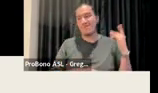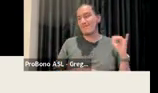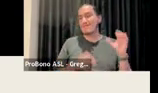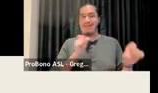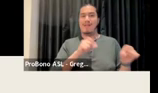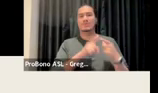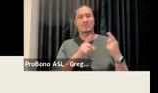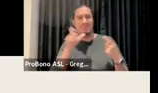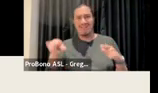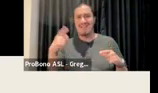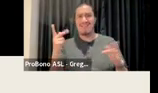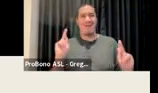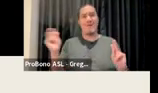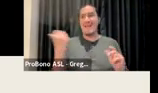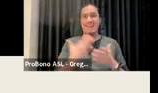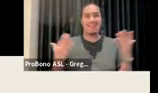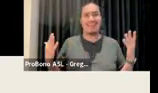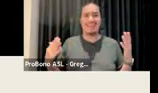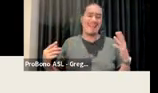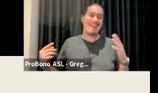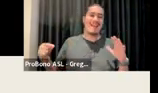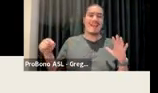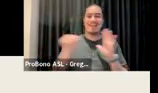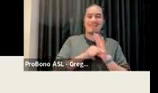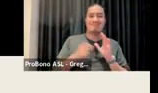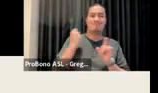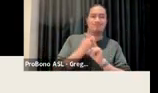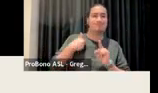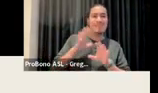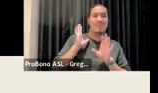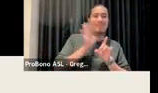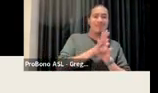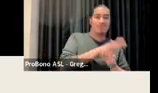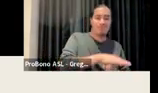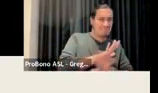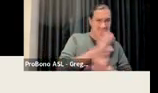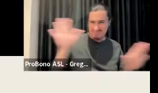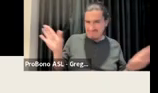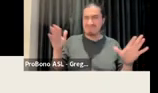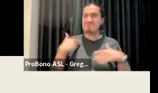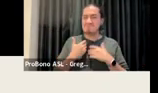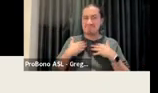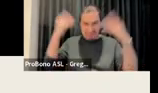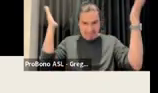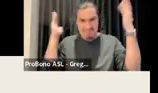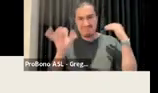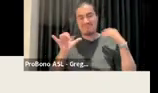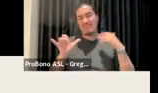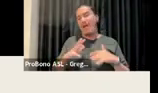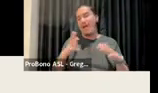able to not let anything knock you down, and how just like existing and happiness is an act